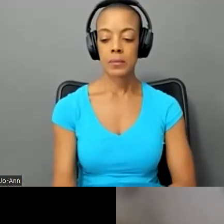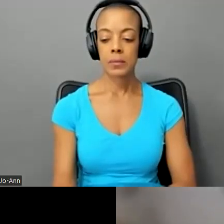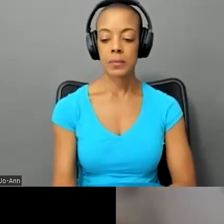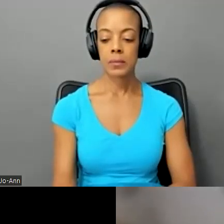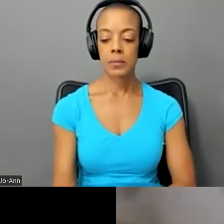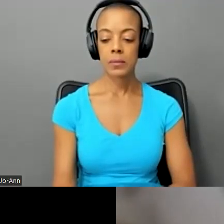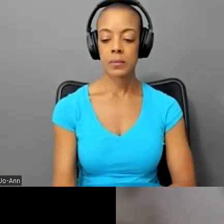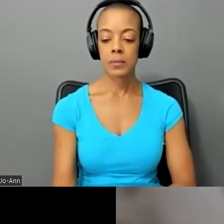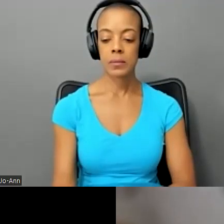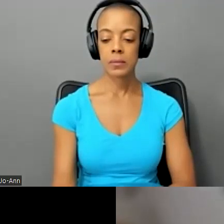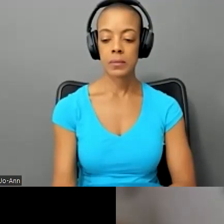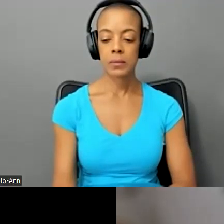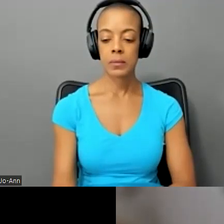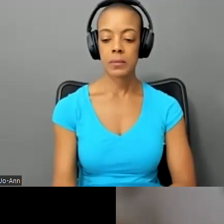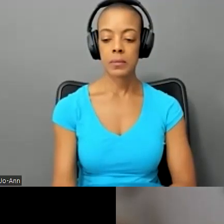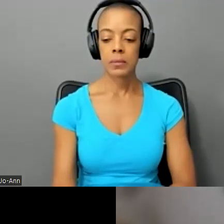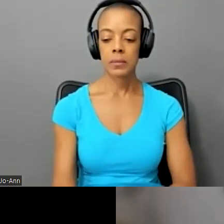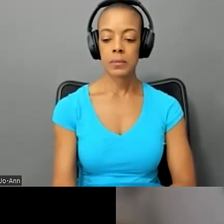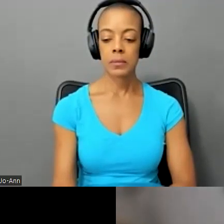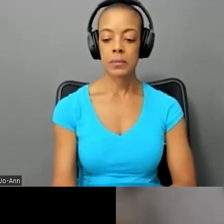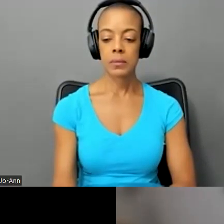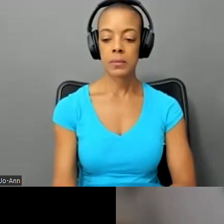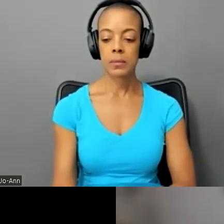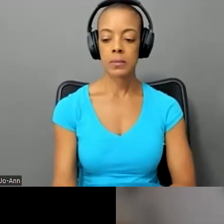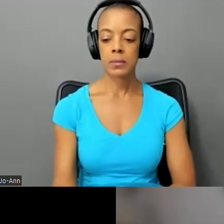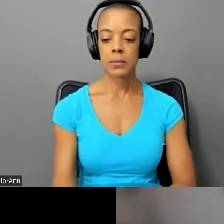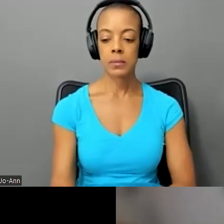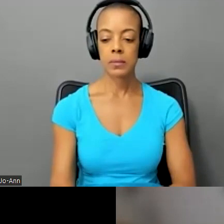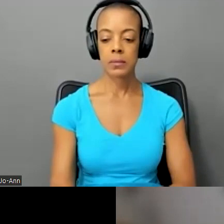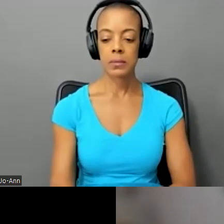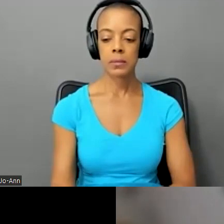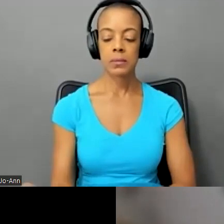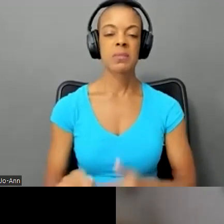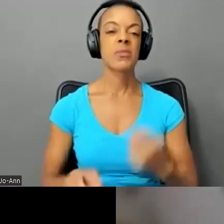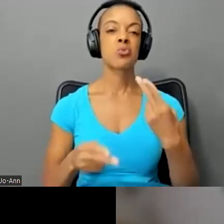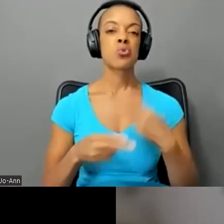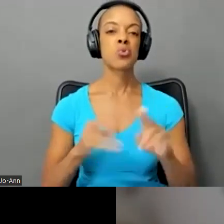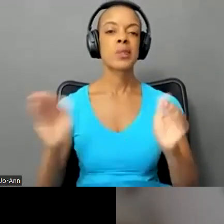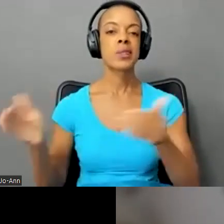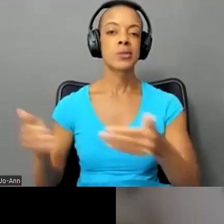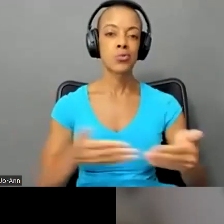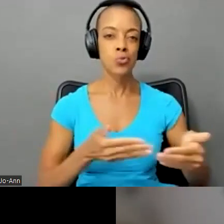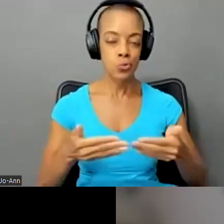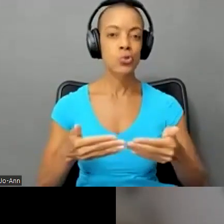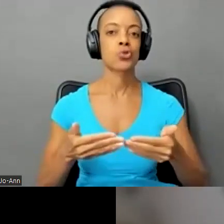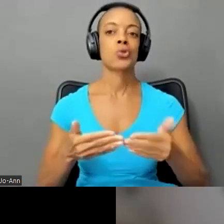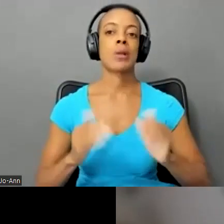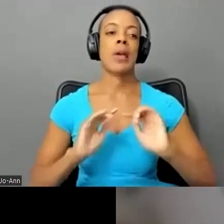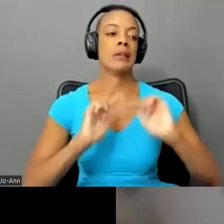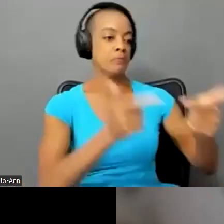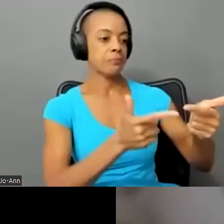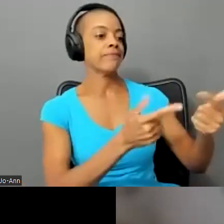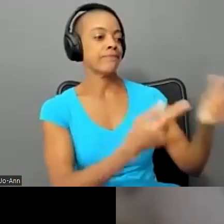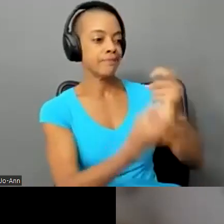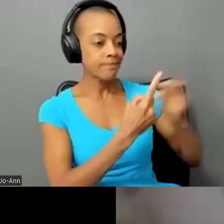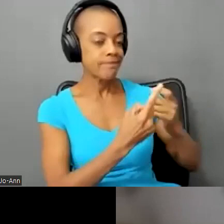Wonderful, thank you. And so I know I gave a short introduction, and this first question will give you a bit more space to speak to your work as it pertains